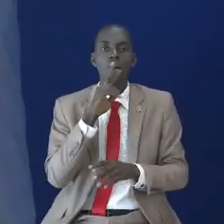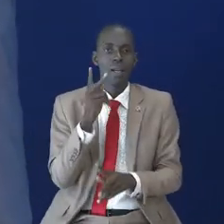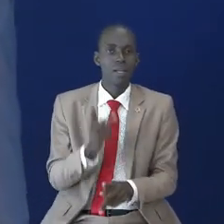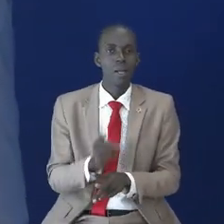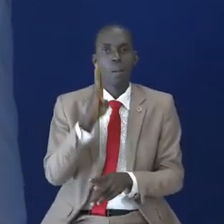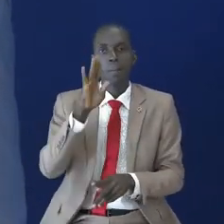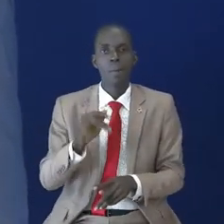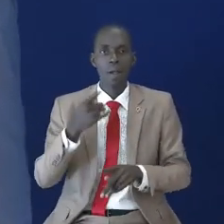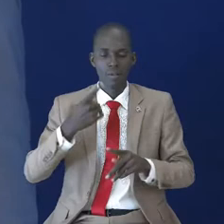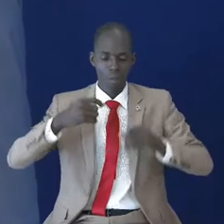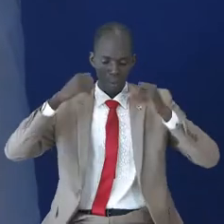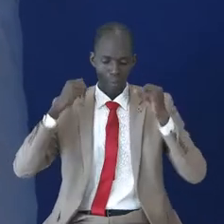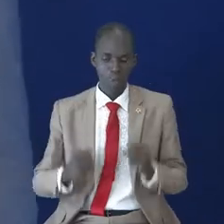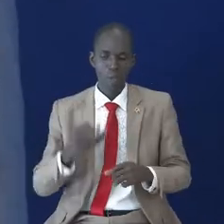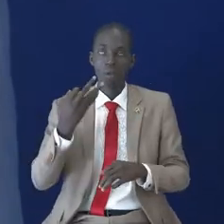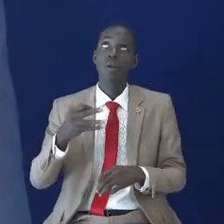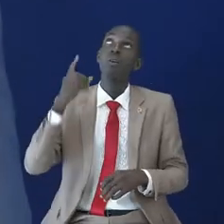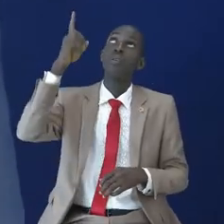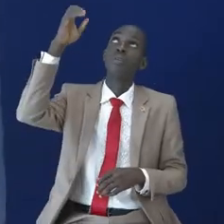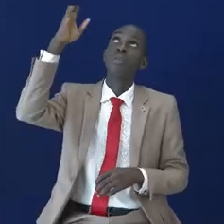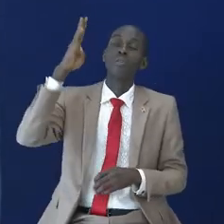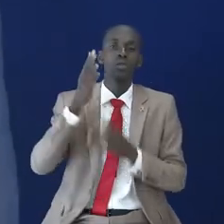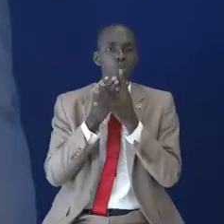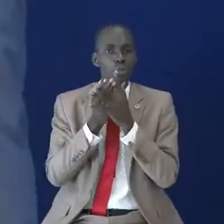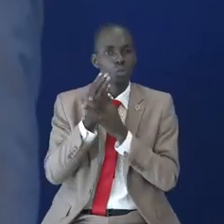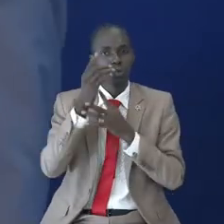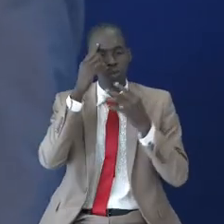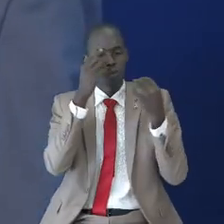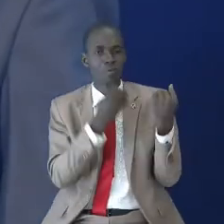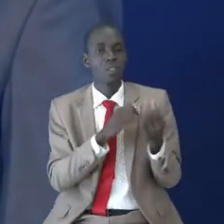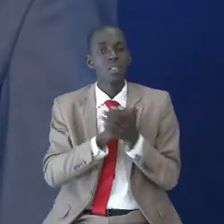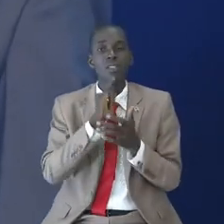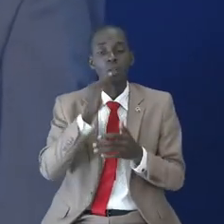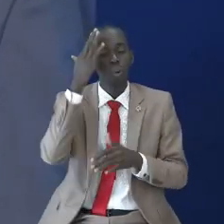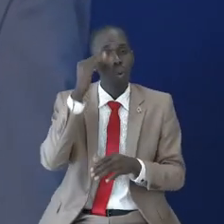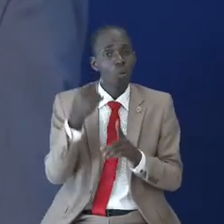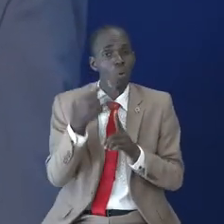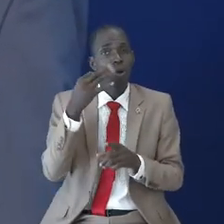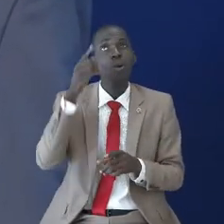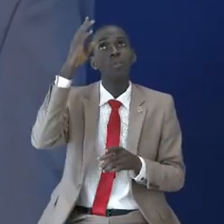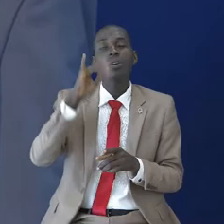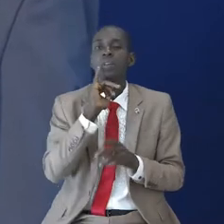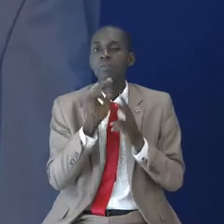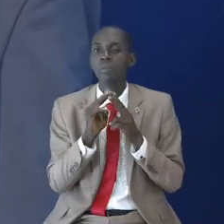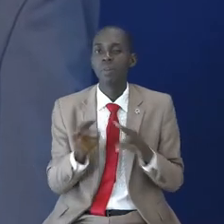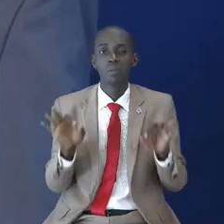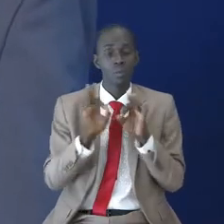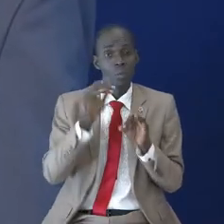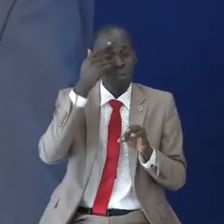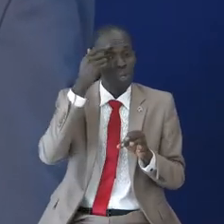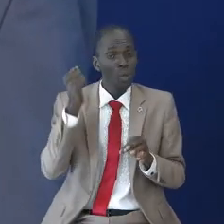the power of God through faith. That's why the word of God is very important. Because